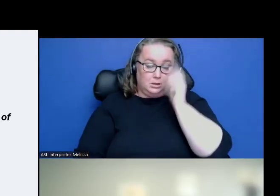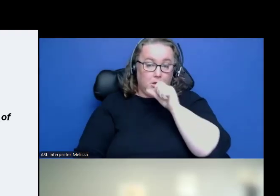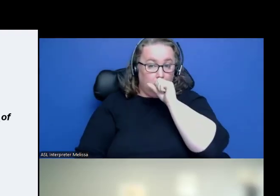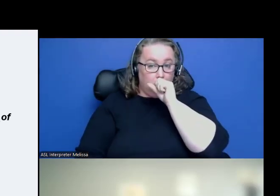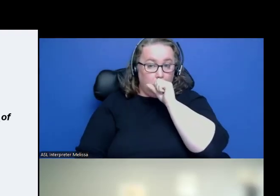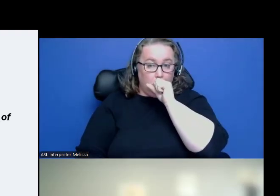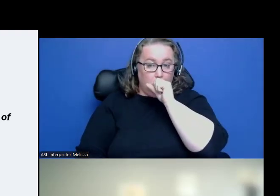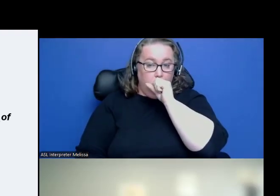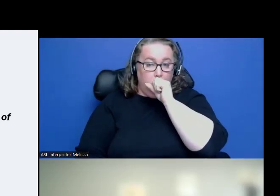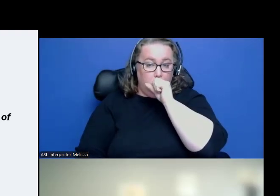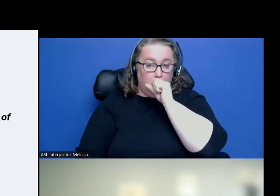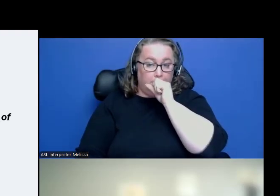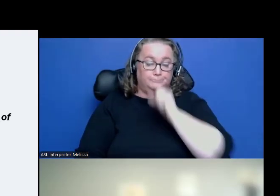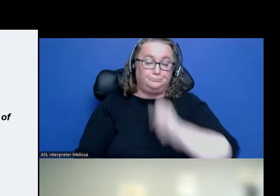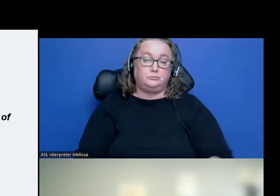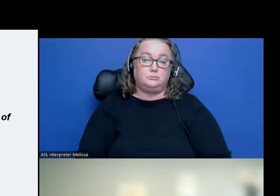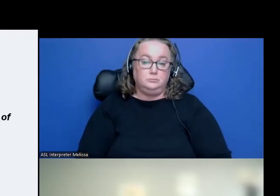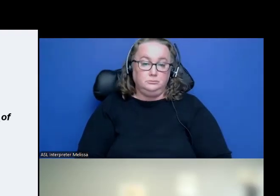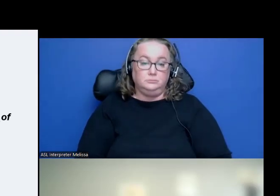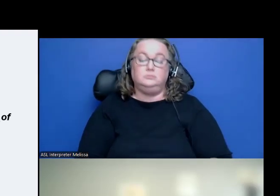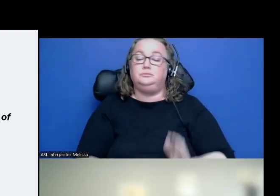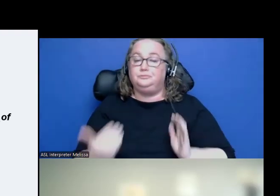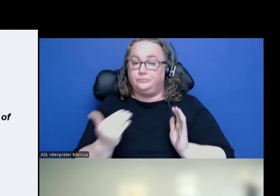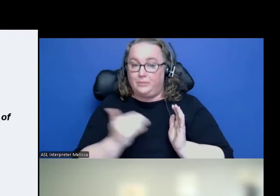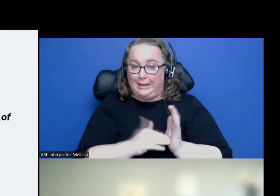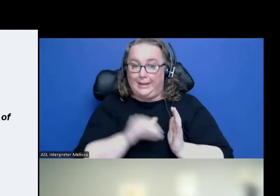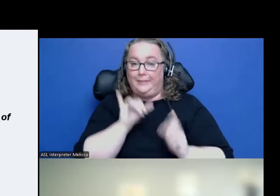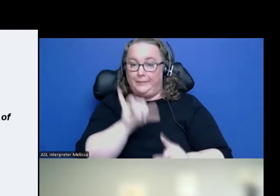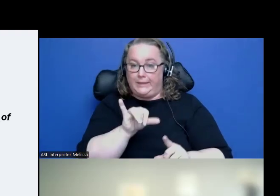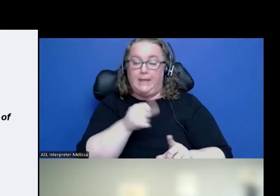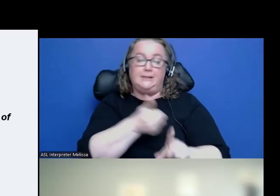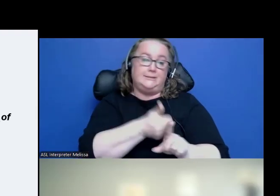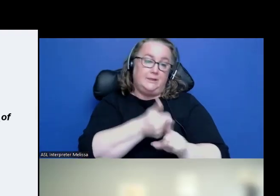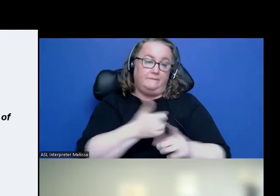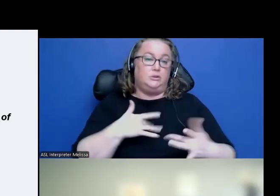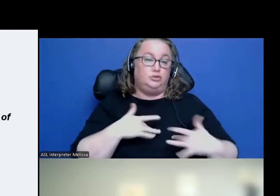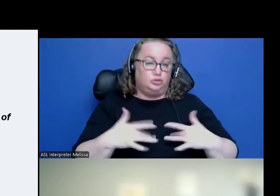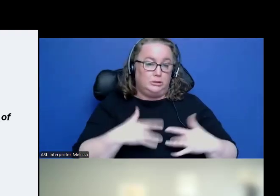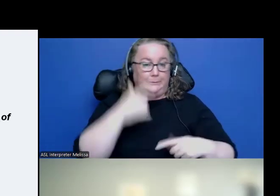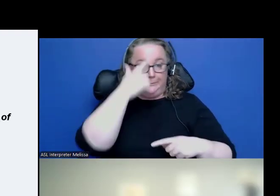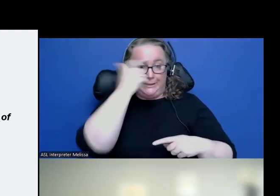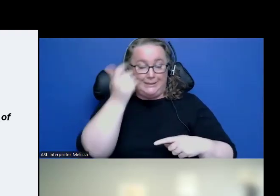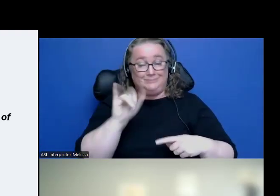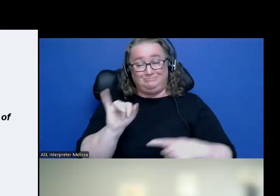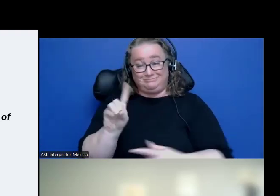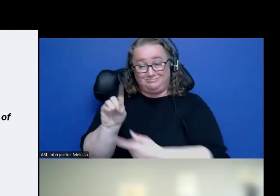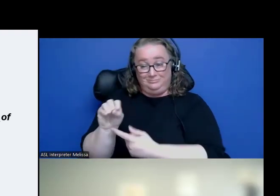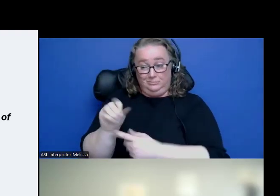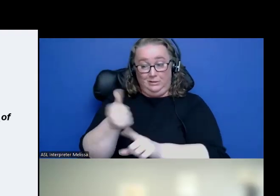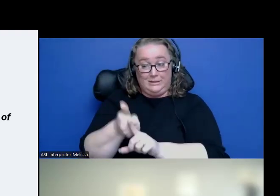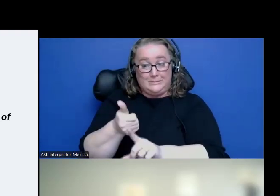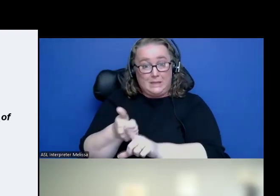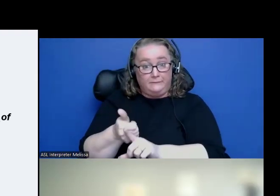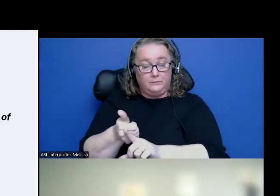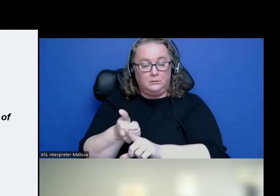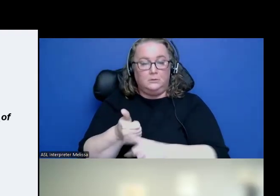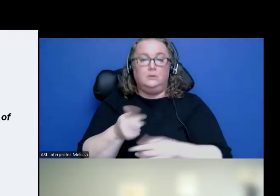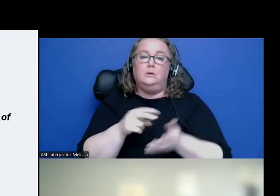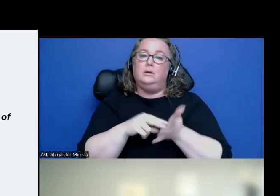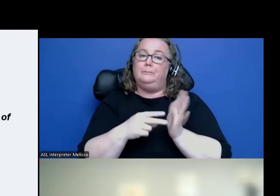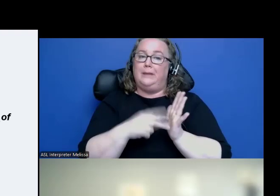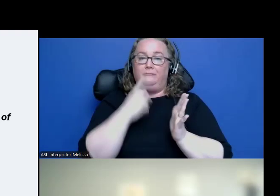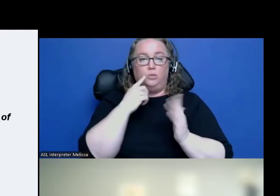also incredibly concerning, again, because IDOs are meant to be